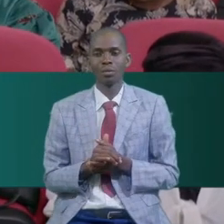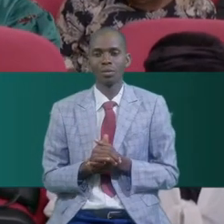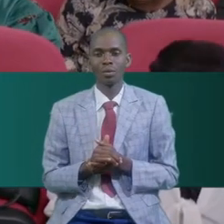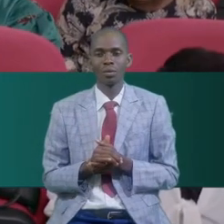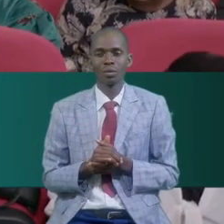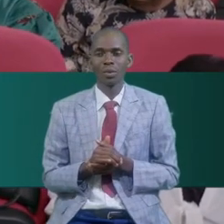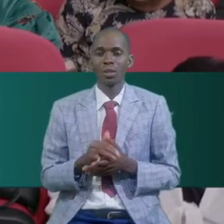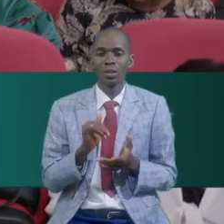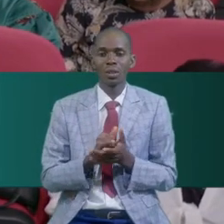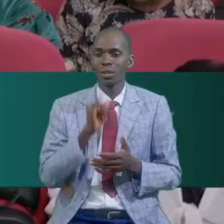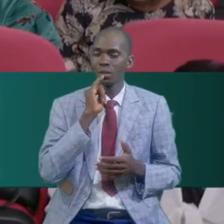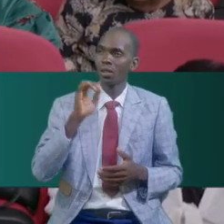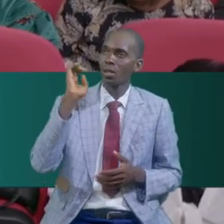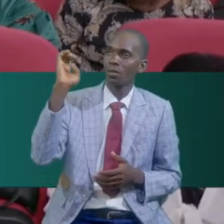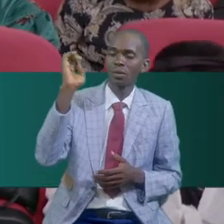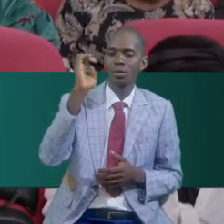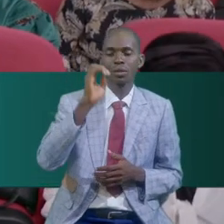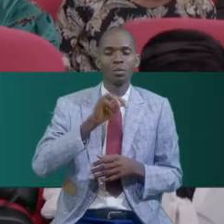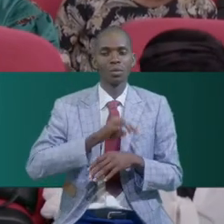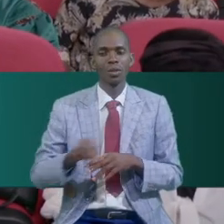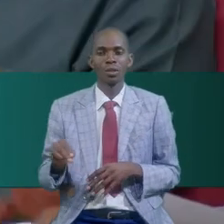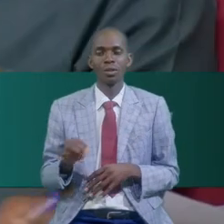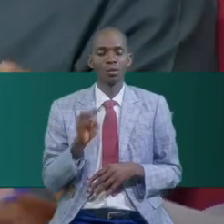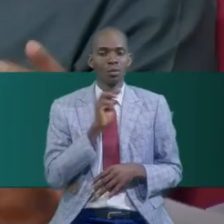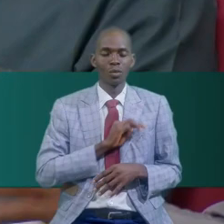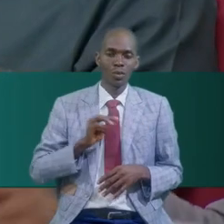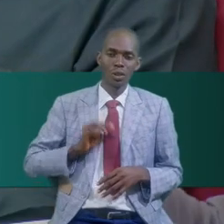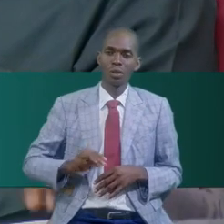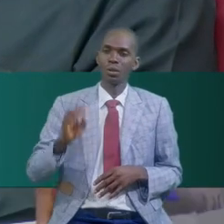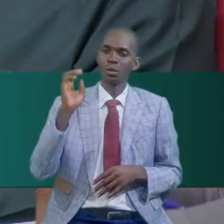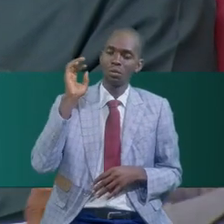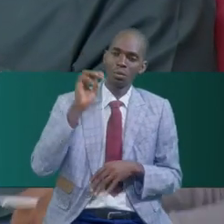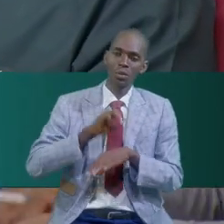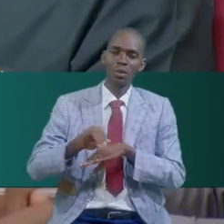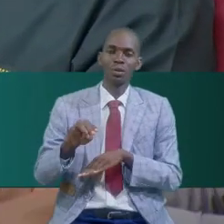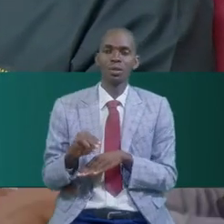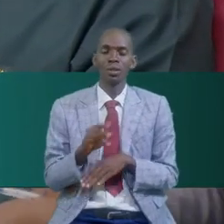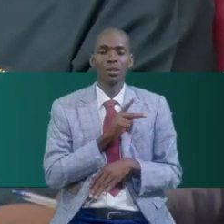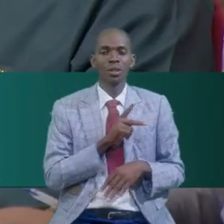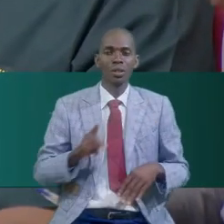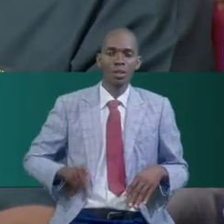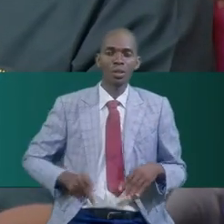evangelistic ministry, missionary ministry, king